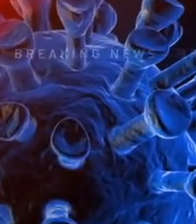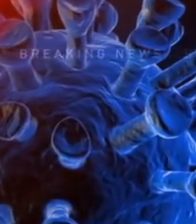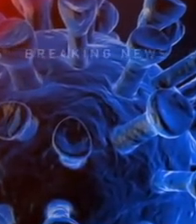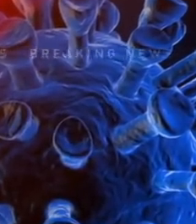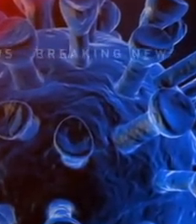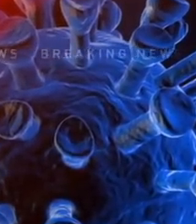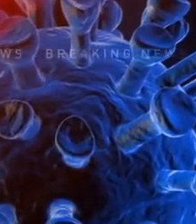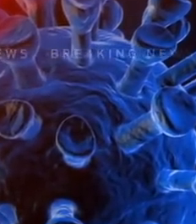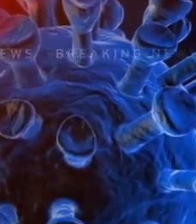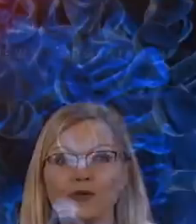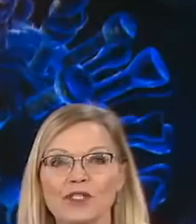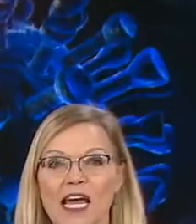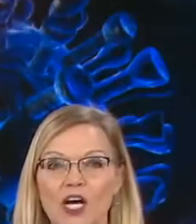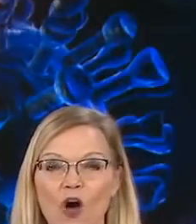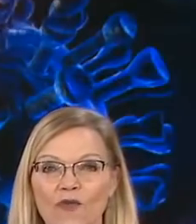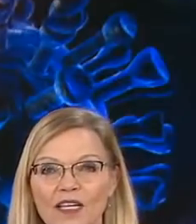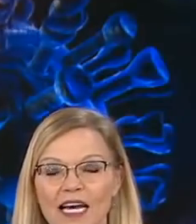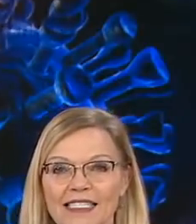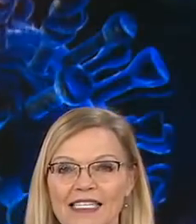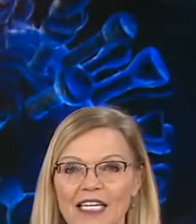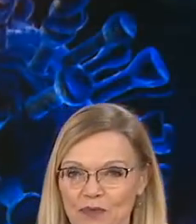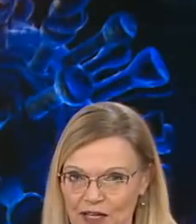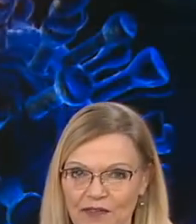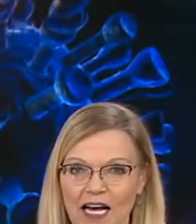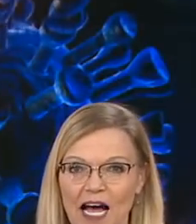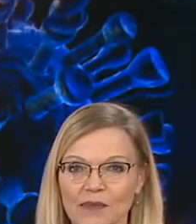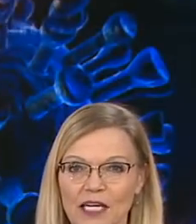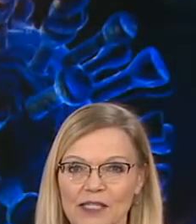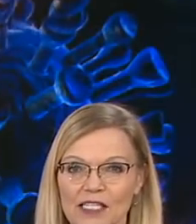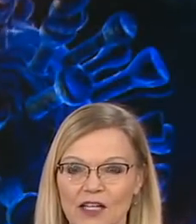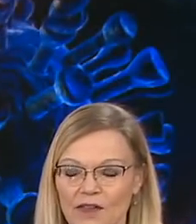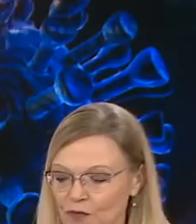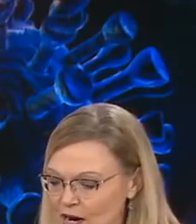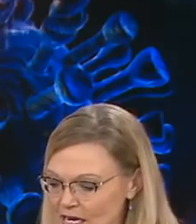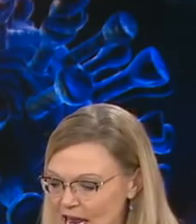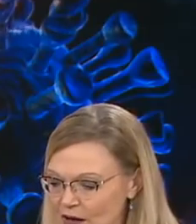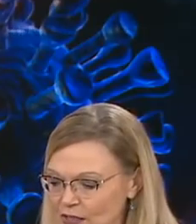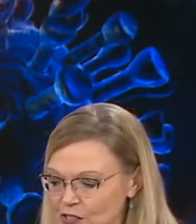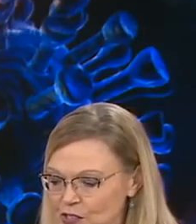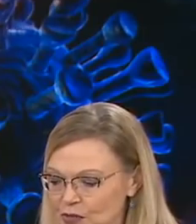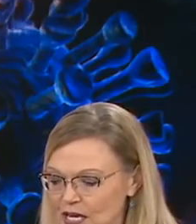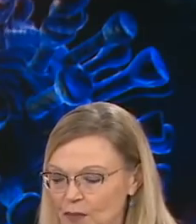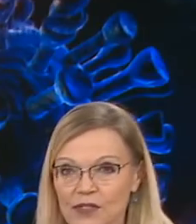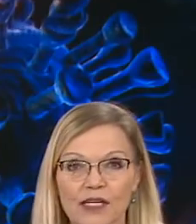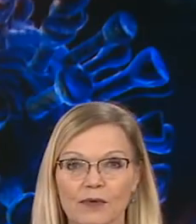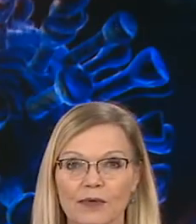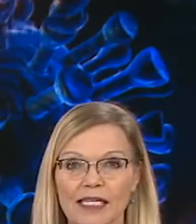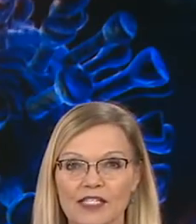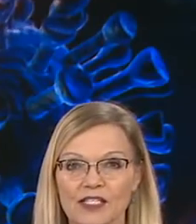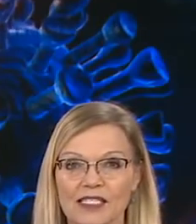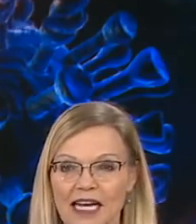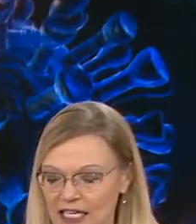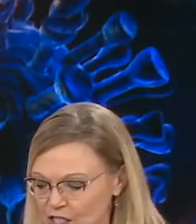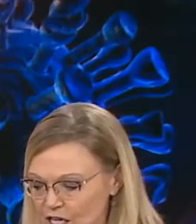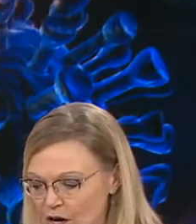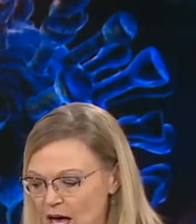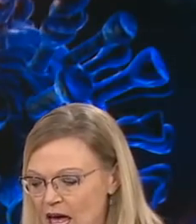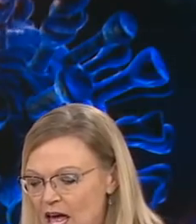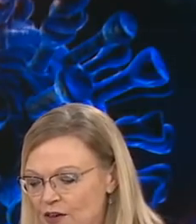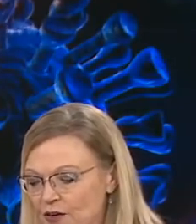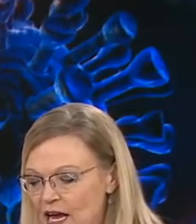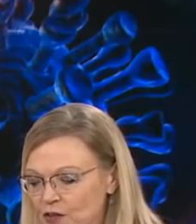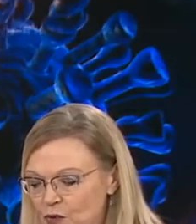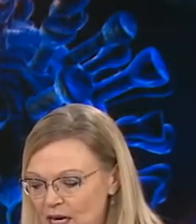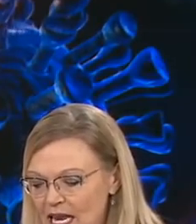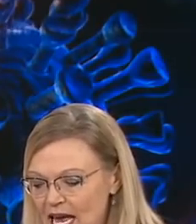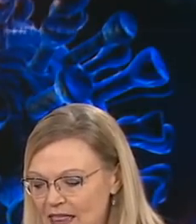Welcome to Governor DeWine's Tuesday COVID-19 briefing. I'm Terry Sullivan. Right now, let's do the numbers. They were released just seconds ago.